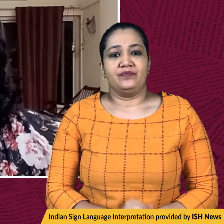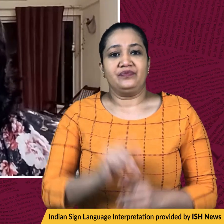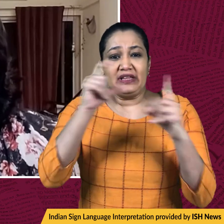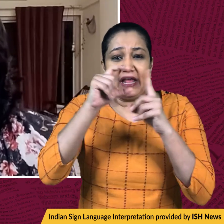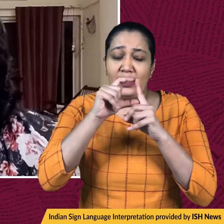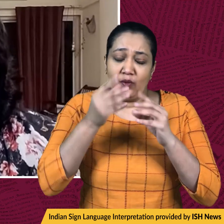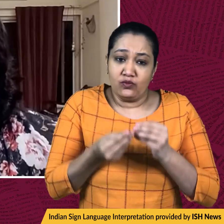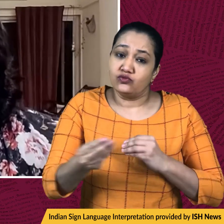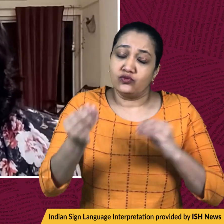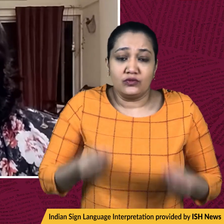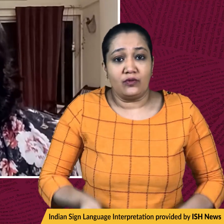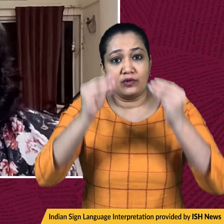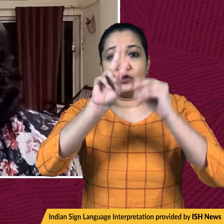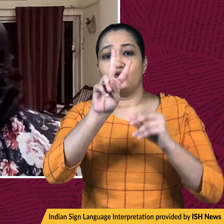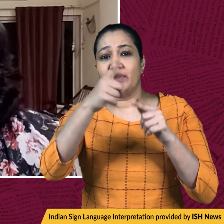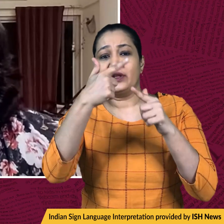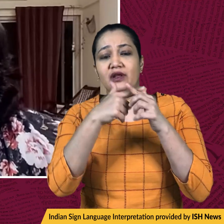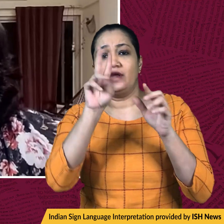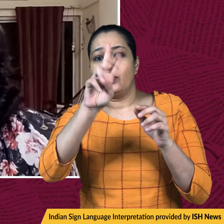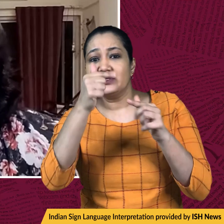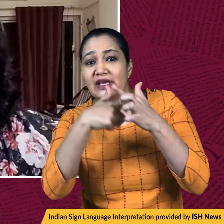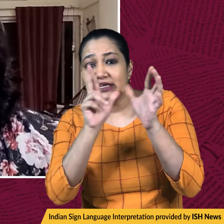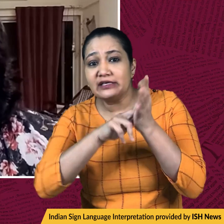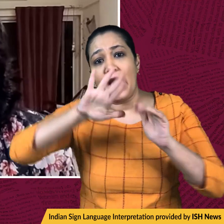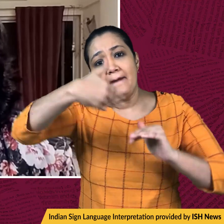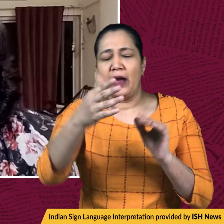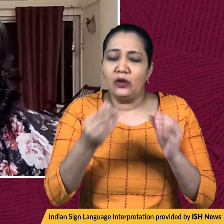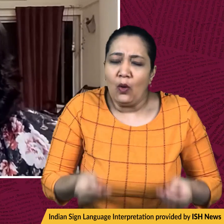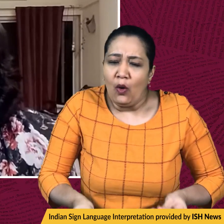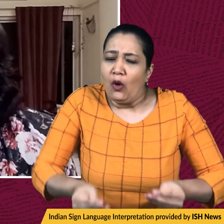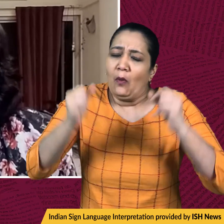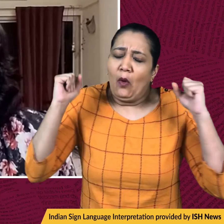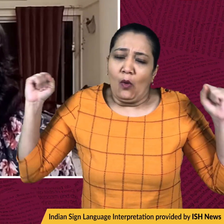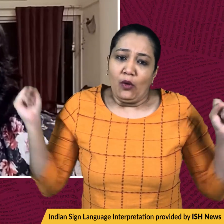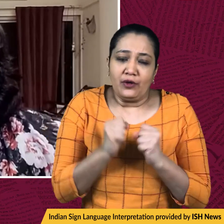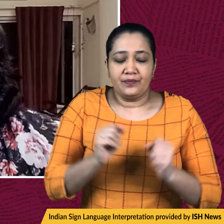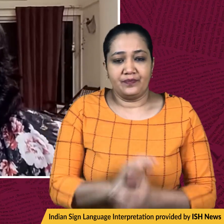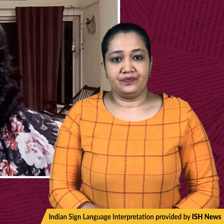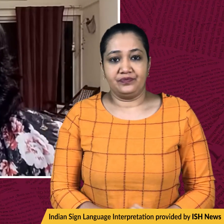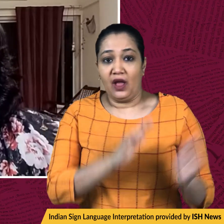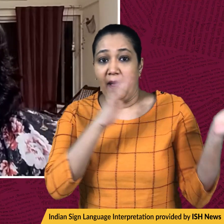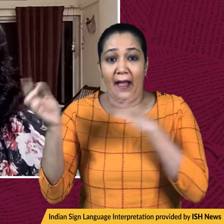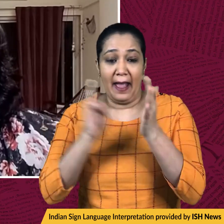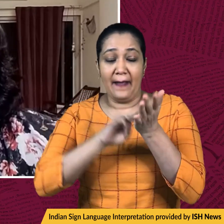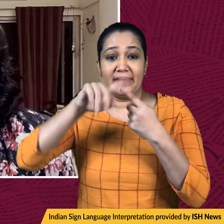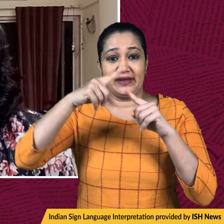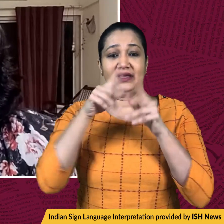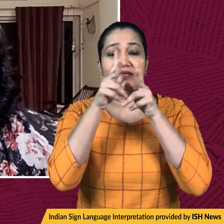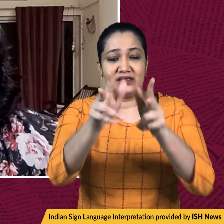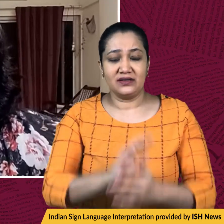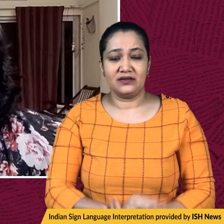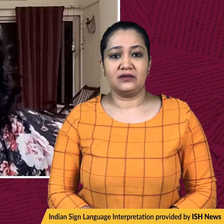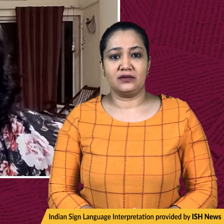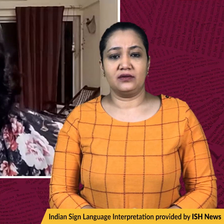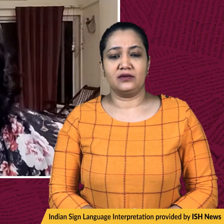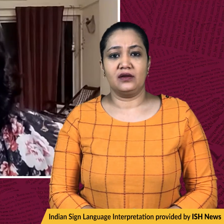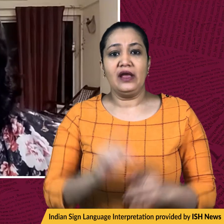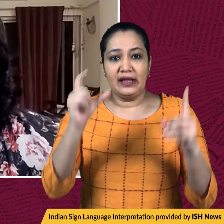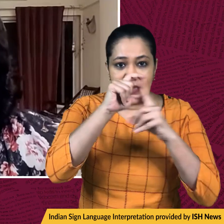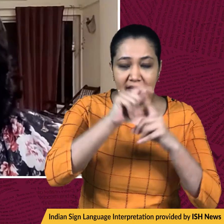intensify in Delhi after January 26th. According to the weather agency, cold wave conditions